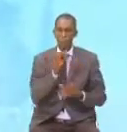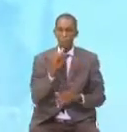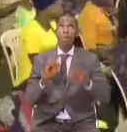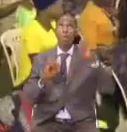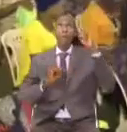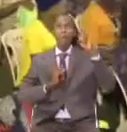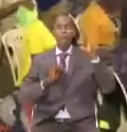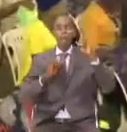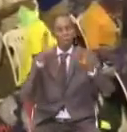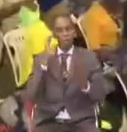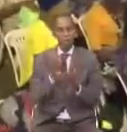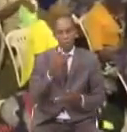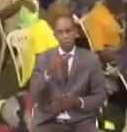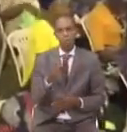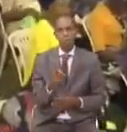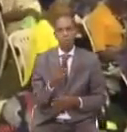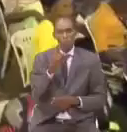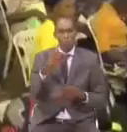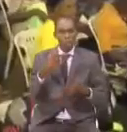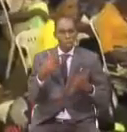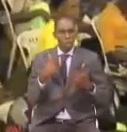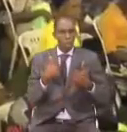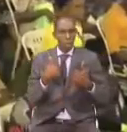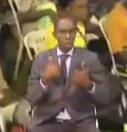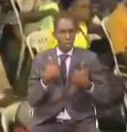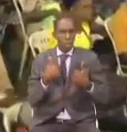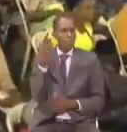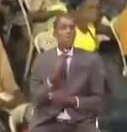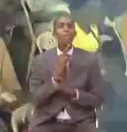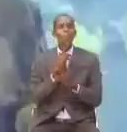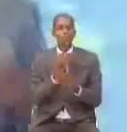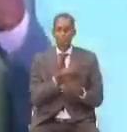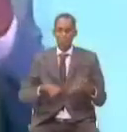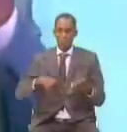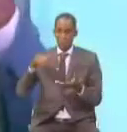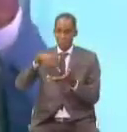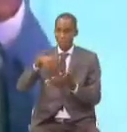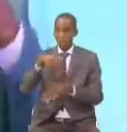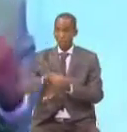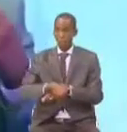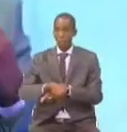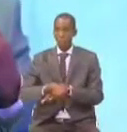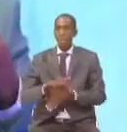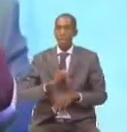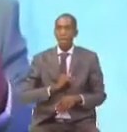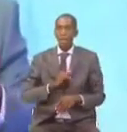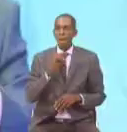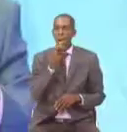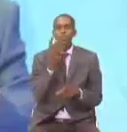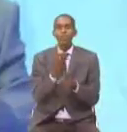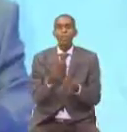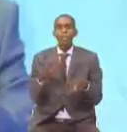thee. You have heard the voice of the Lord tonight. And just like